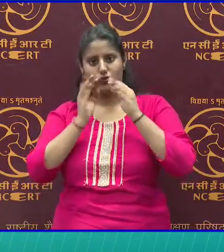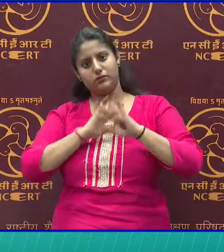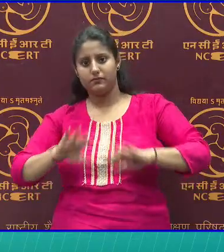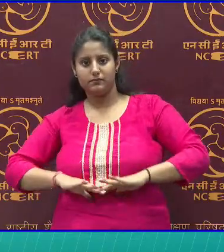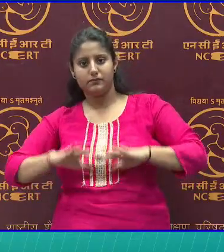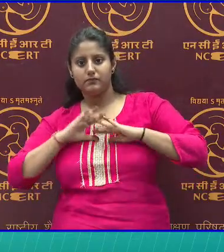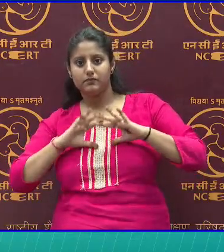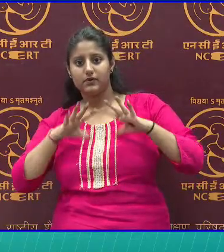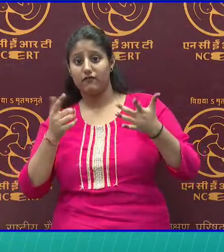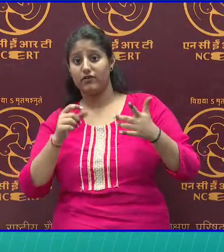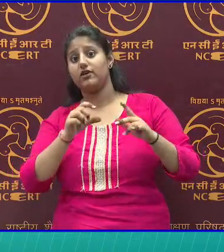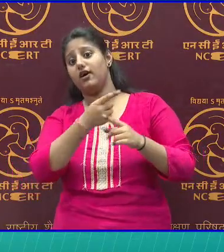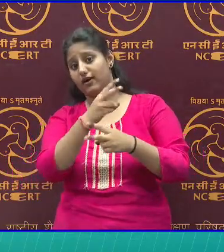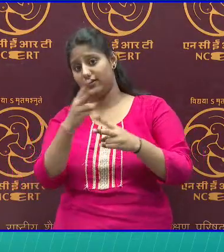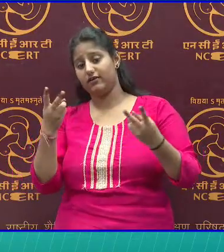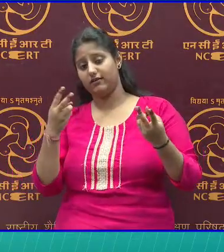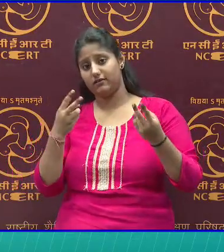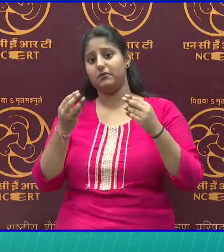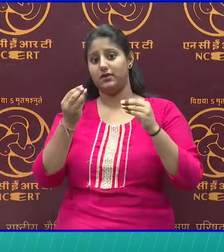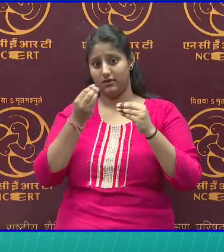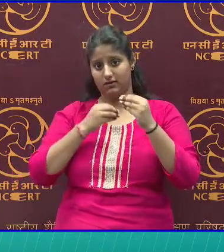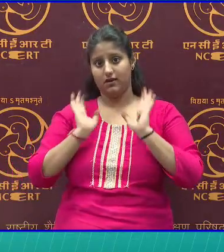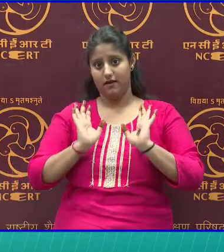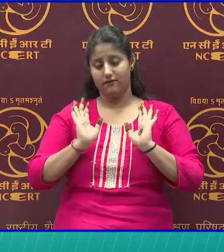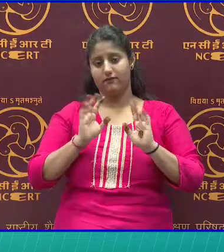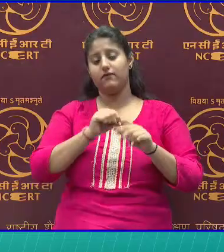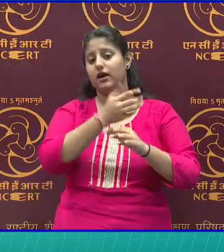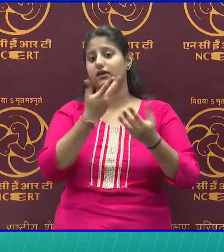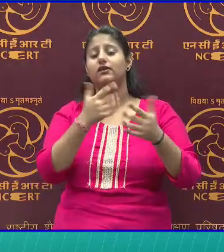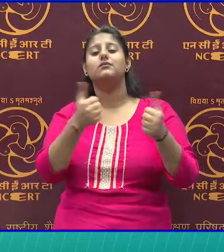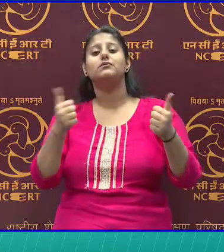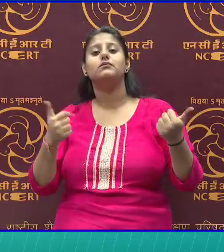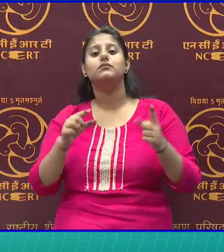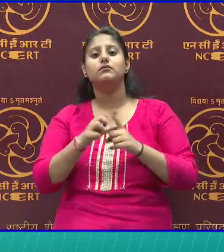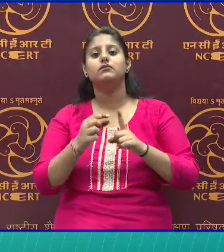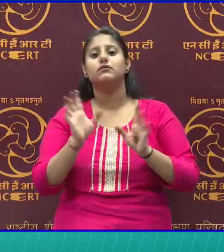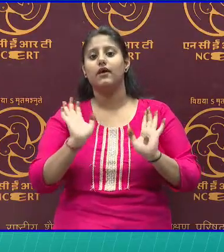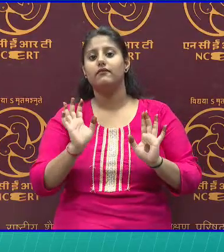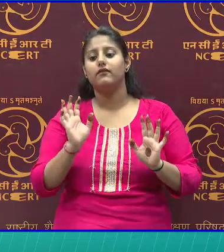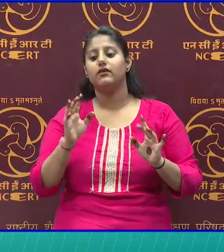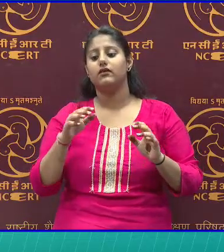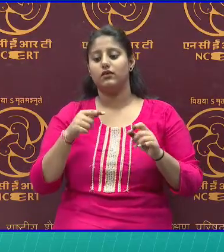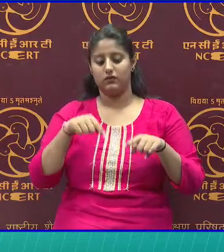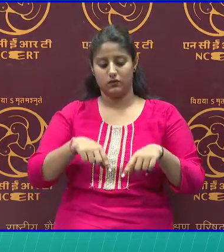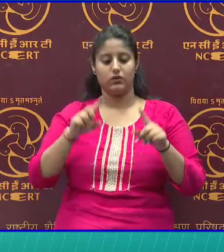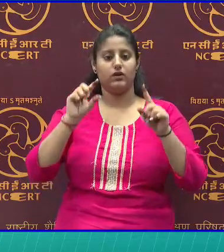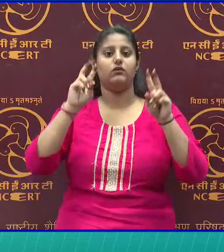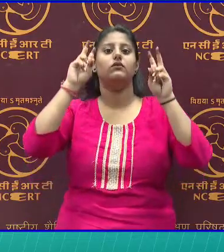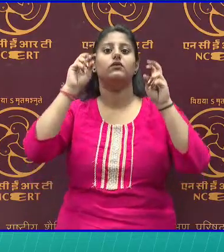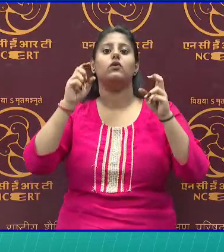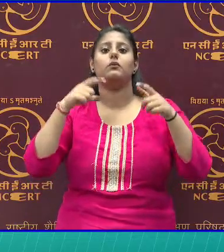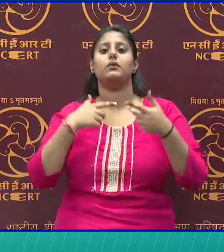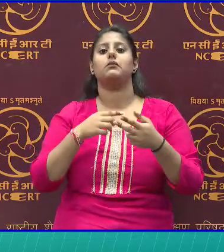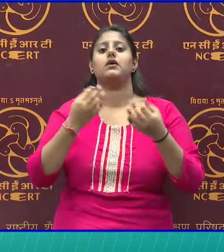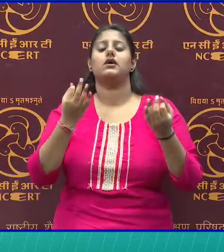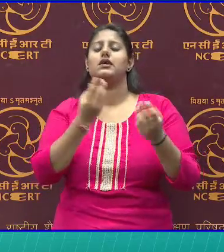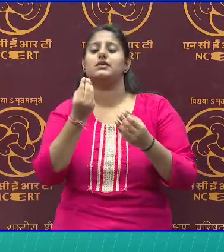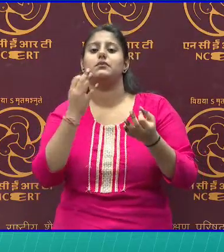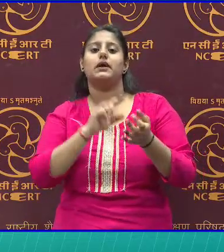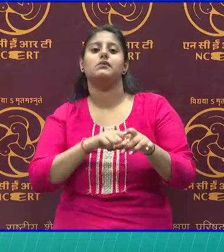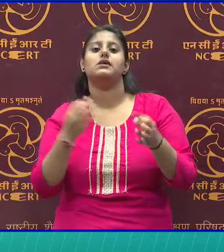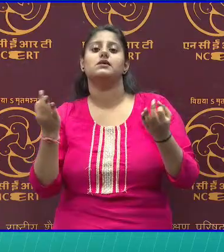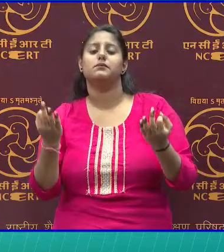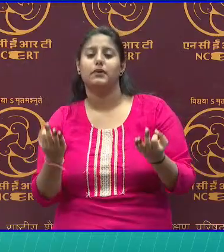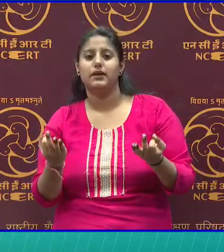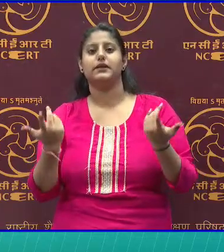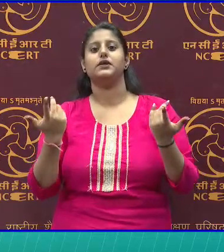is there something else to be there? So we talk about the exercise, we talk about how we can do certain kinds of meditation, you can